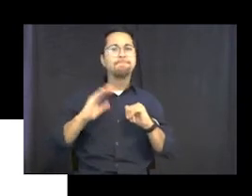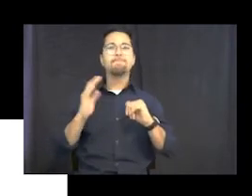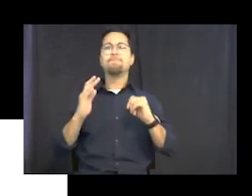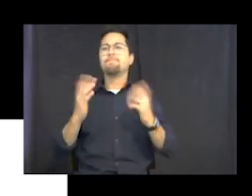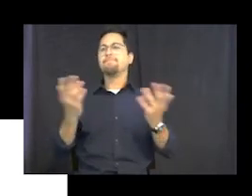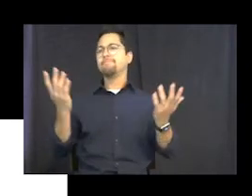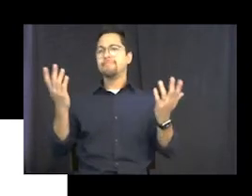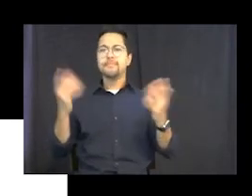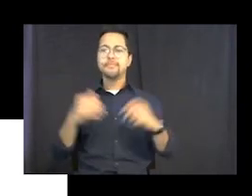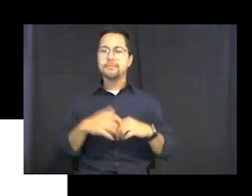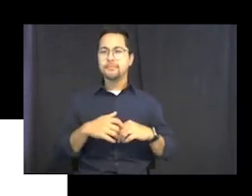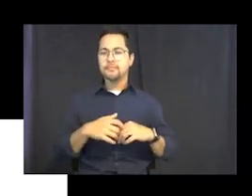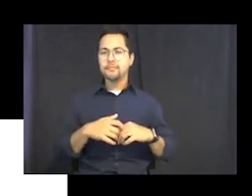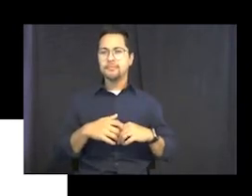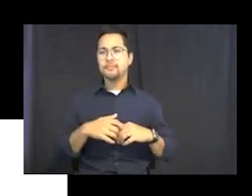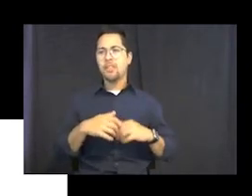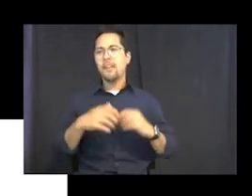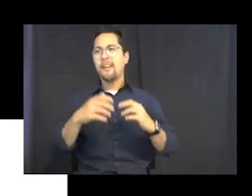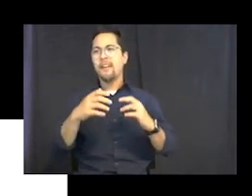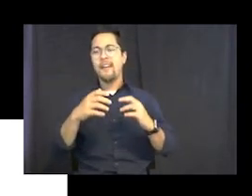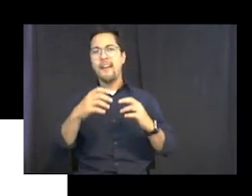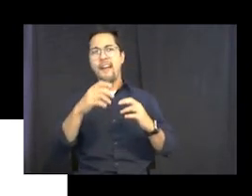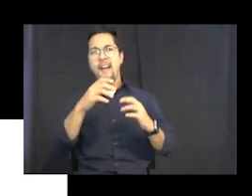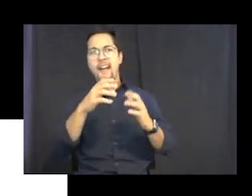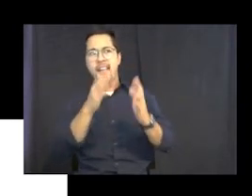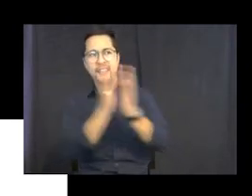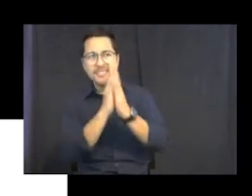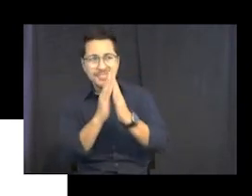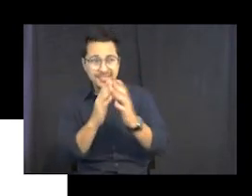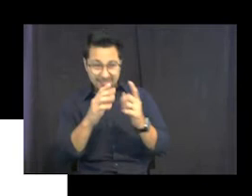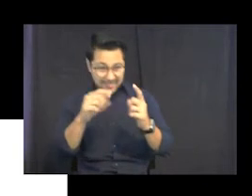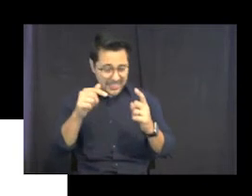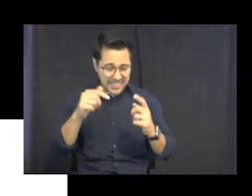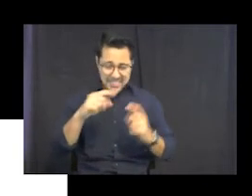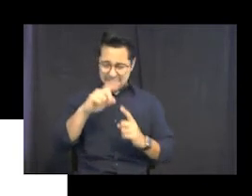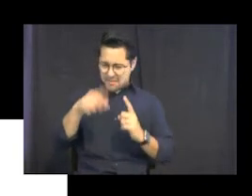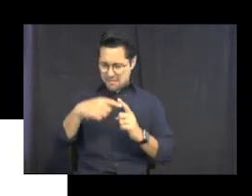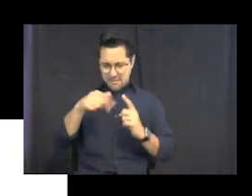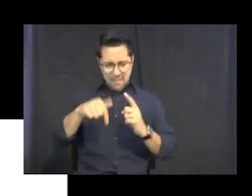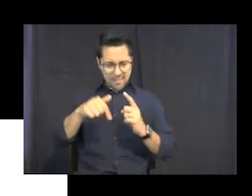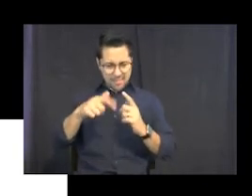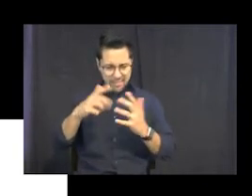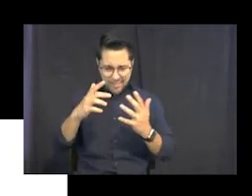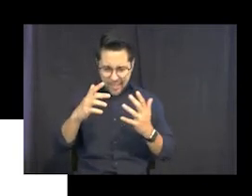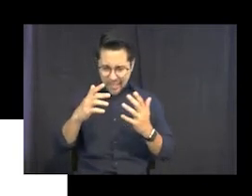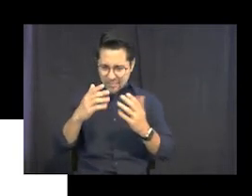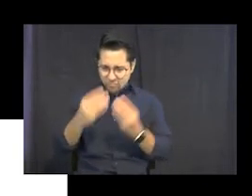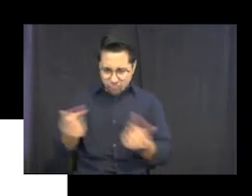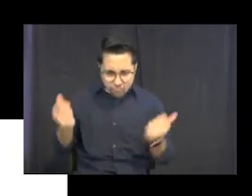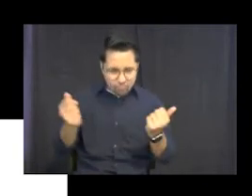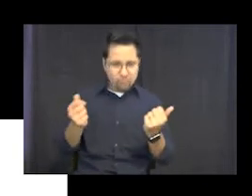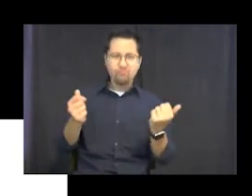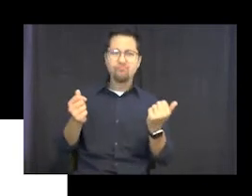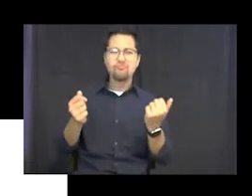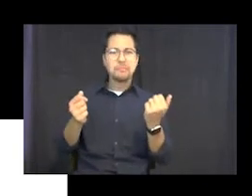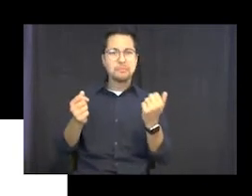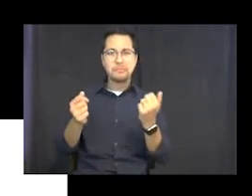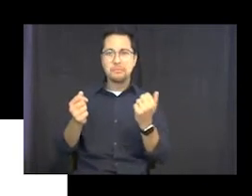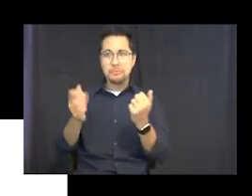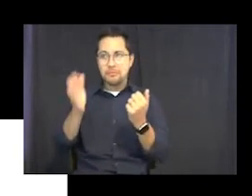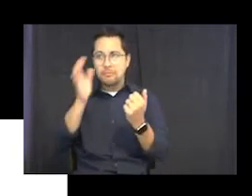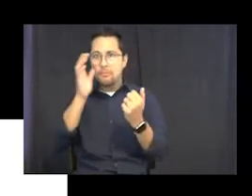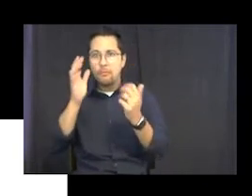just asking, like, when is this going to end, or when is this going to pull through,